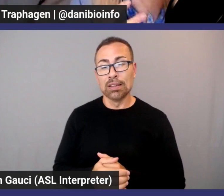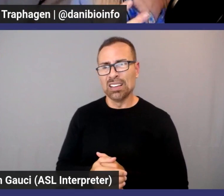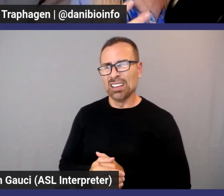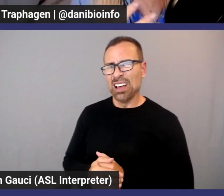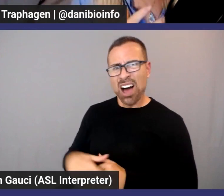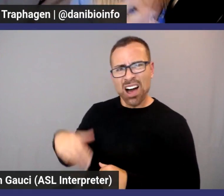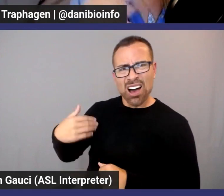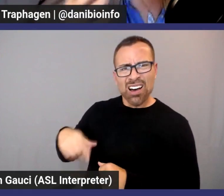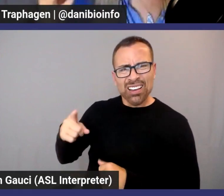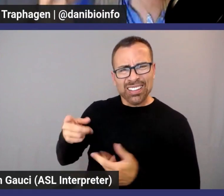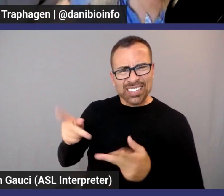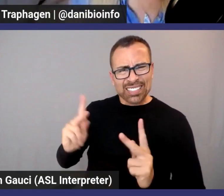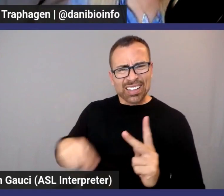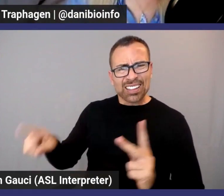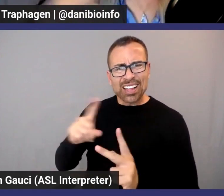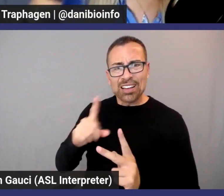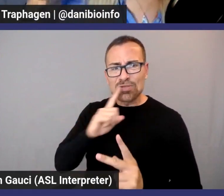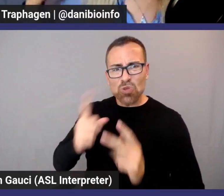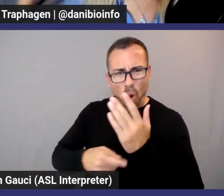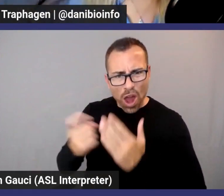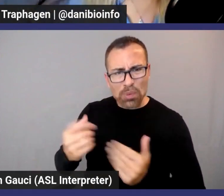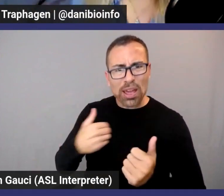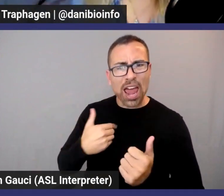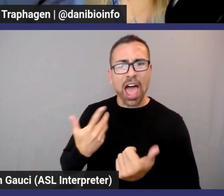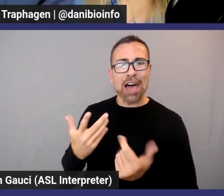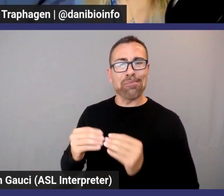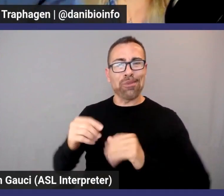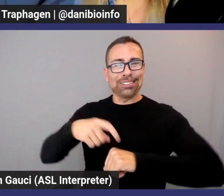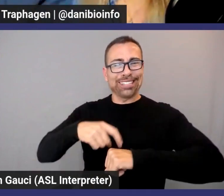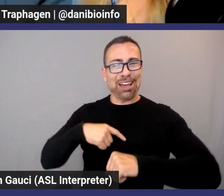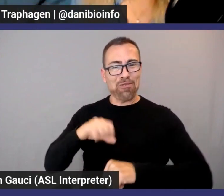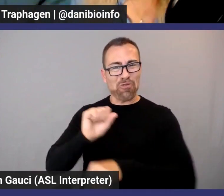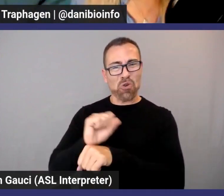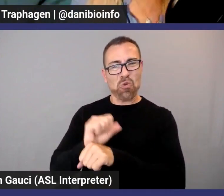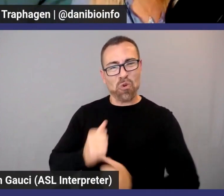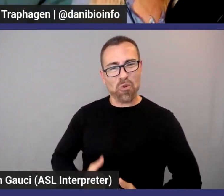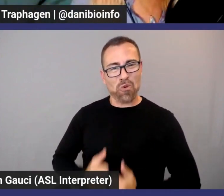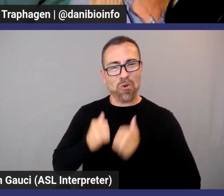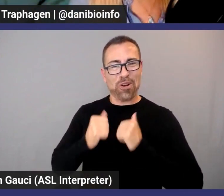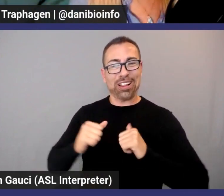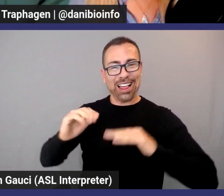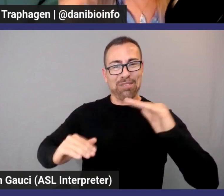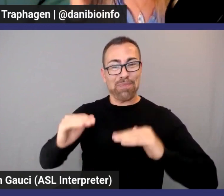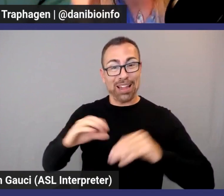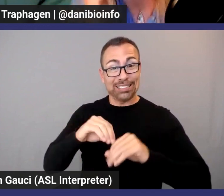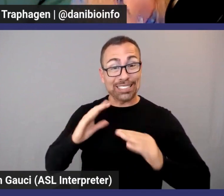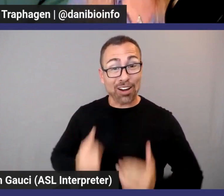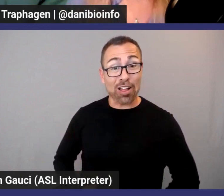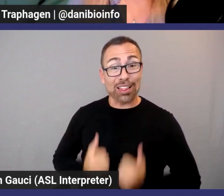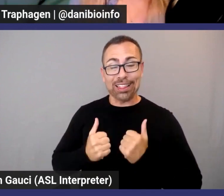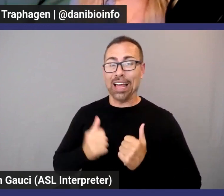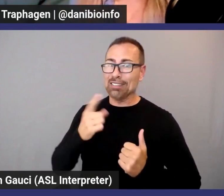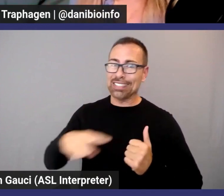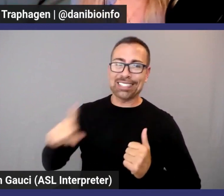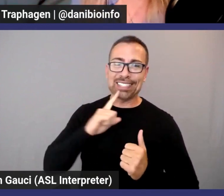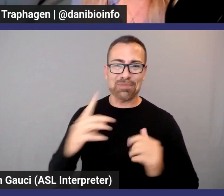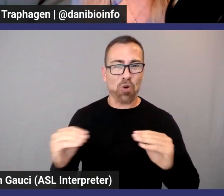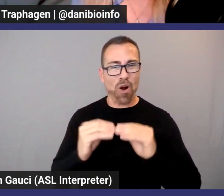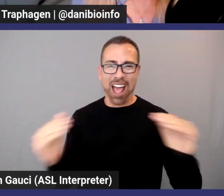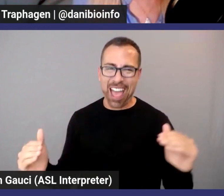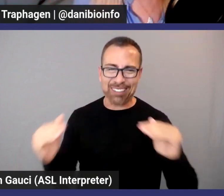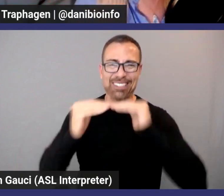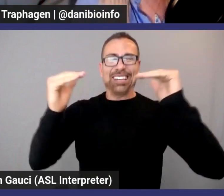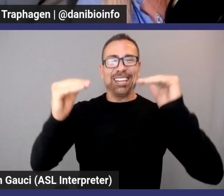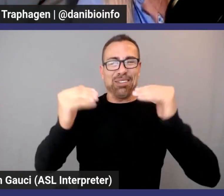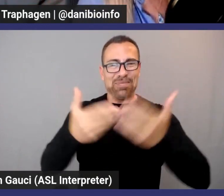in our life for work-life balance, just better equanimity overall in our lives, right? And I'm all about that. I am 100% behind it. So that's really